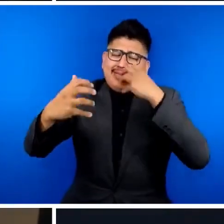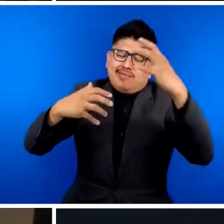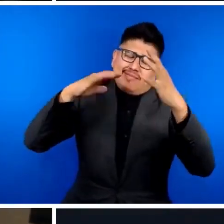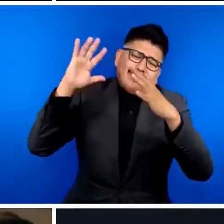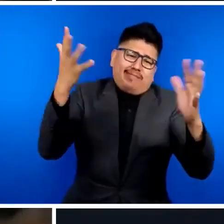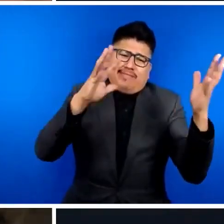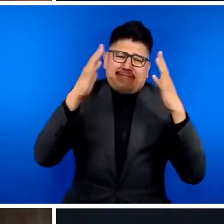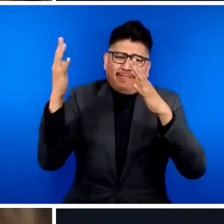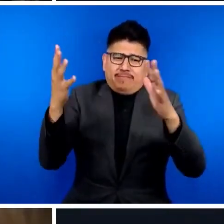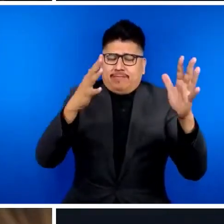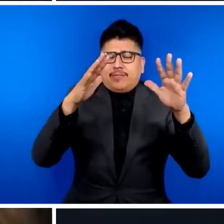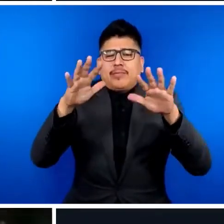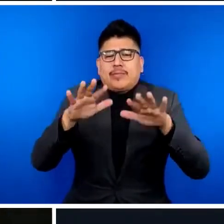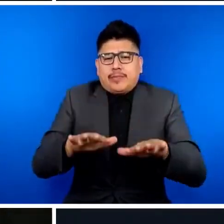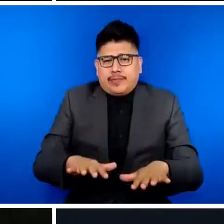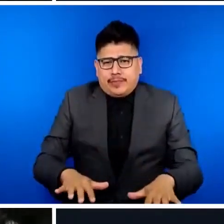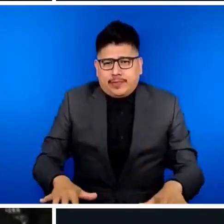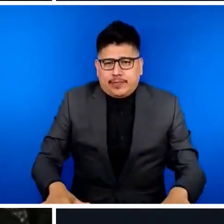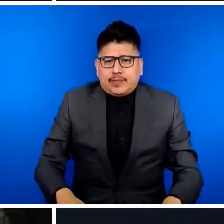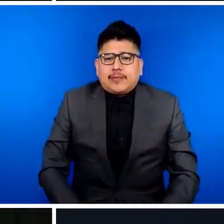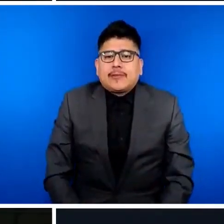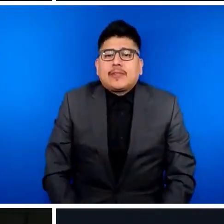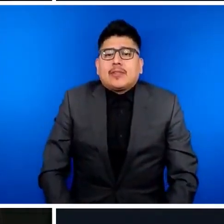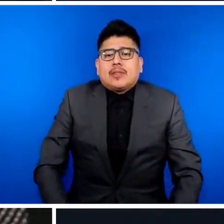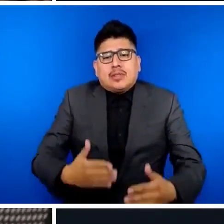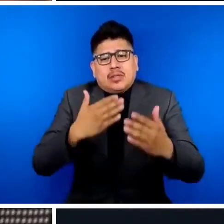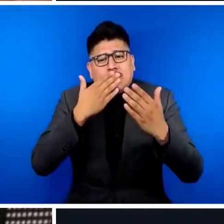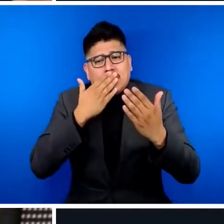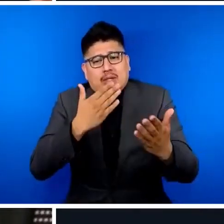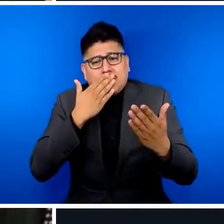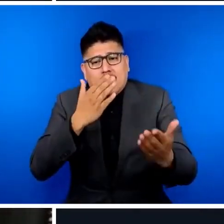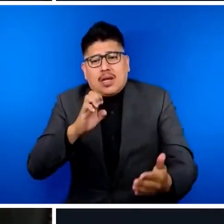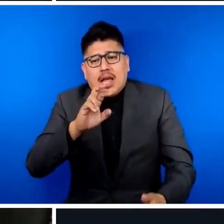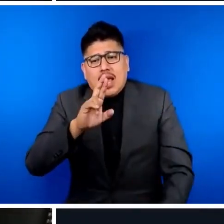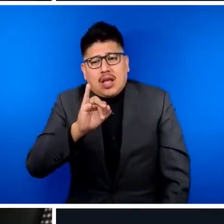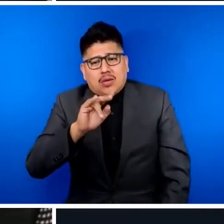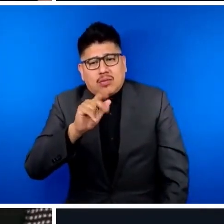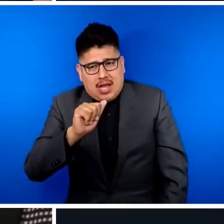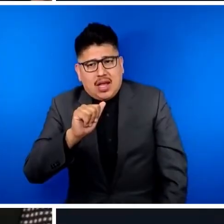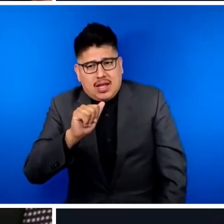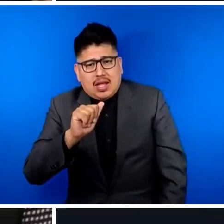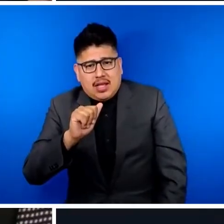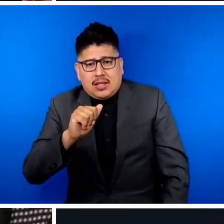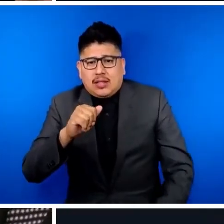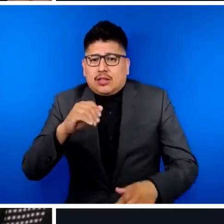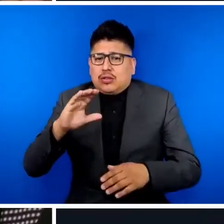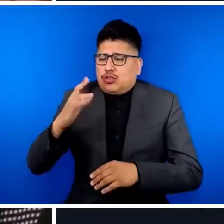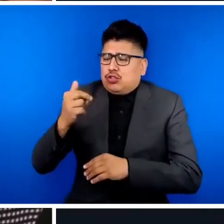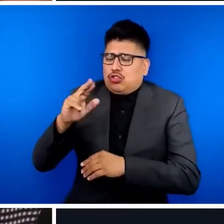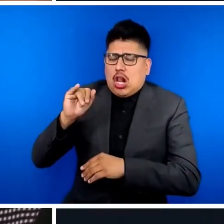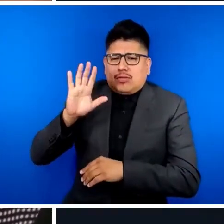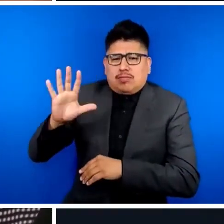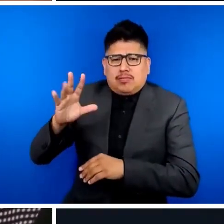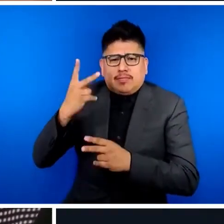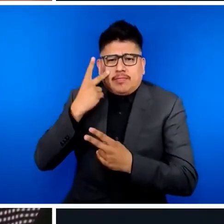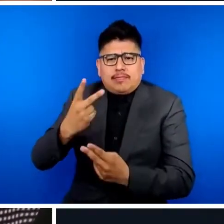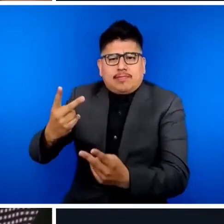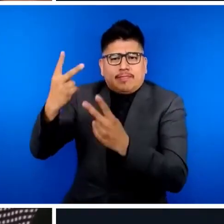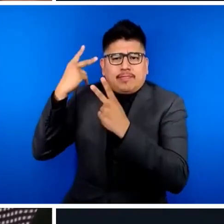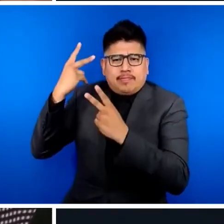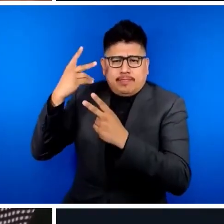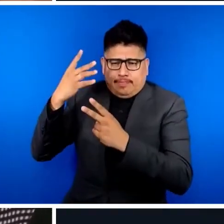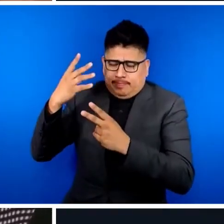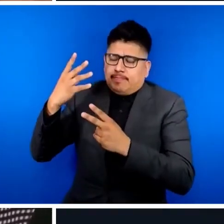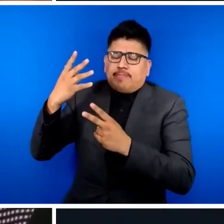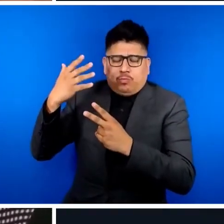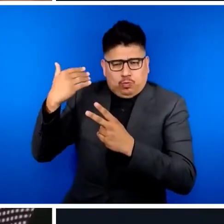Thank you, Erica. Been through a lot. In Charlie's memory, we must all come together to reaffirm that